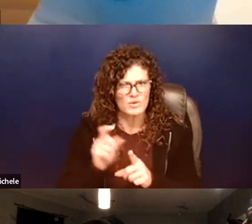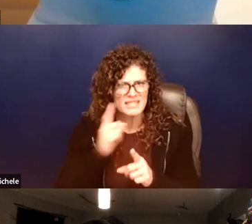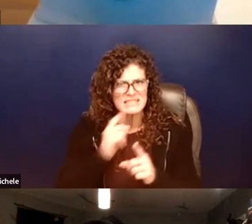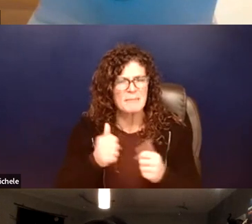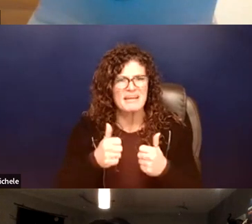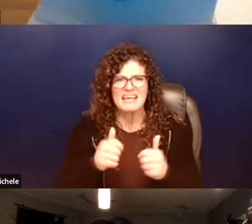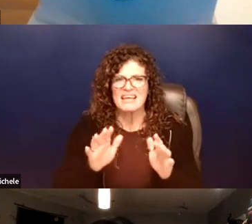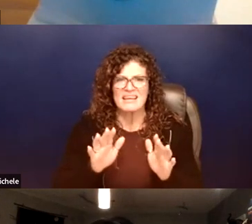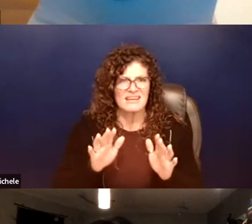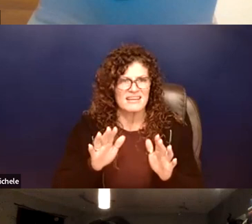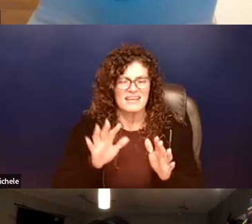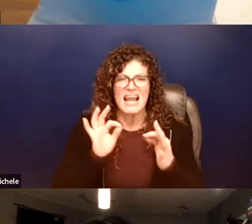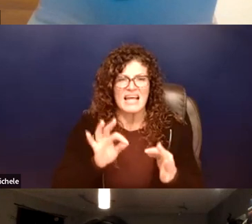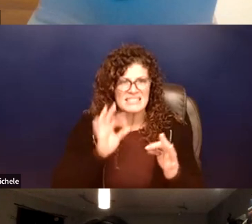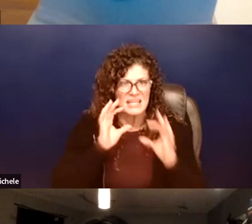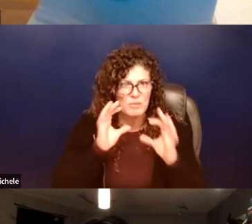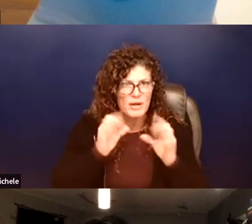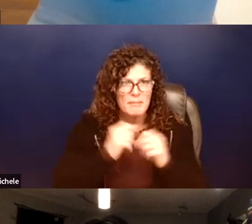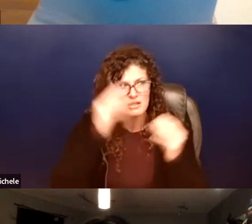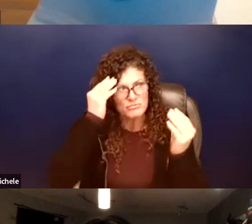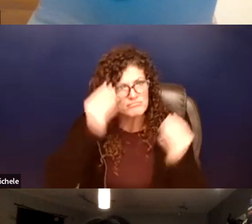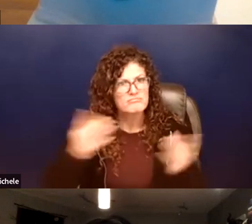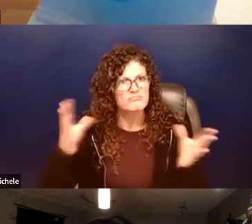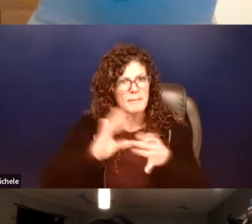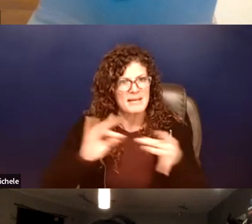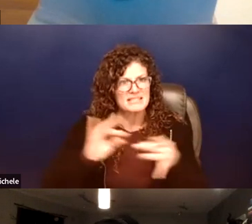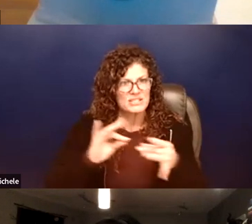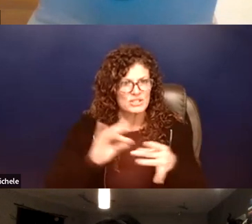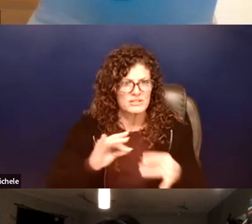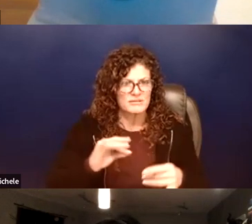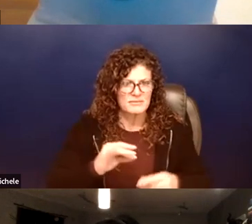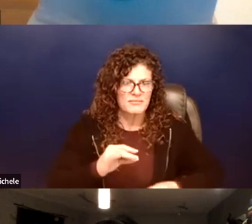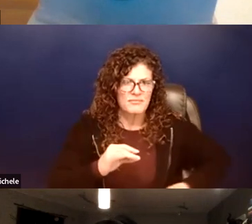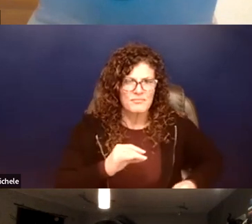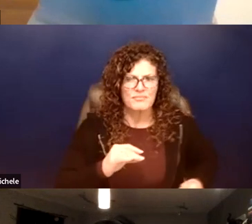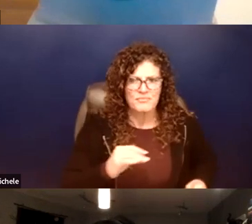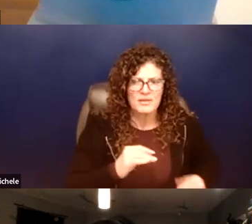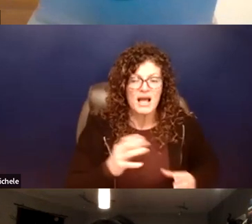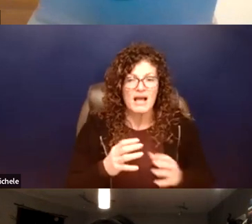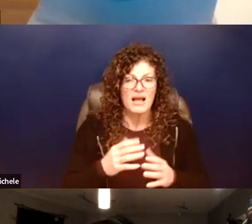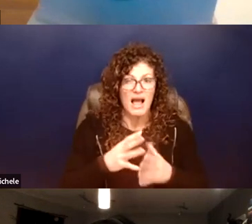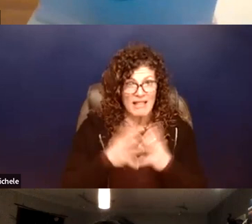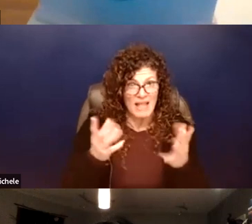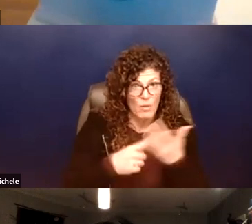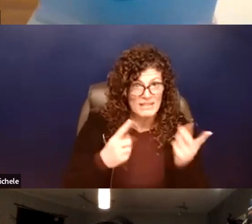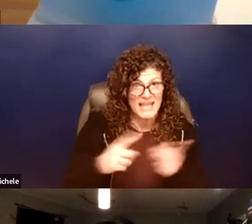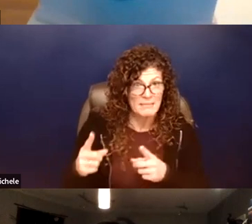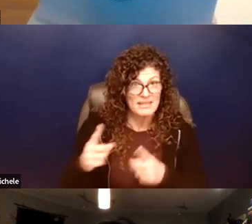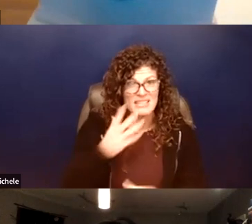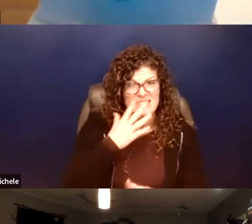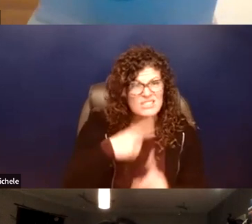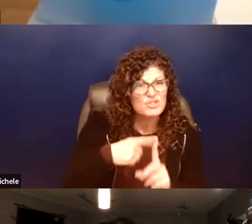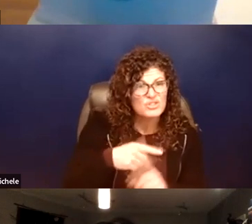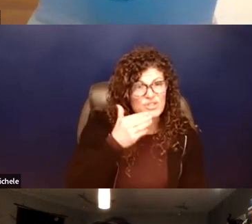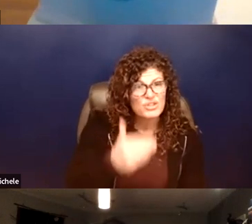get the messaging right about what's happening at BPS, because a lot of what's happening is actually good. But in